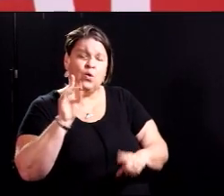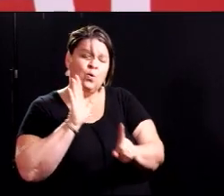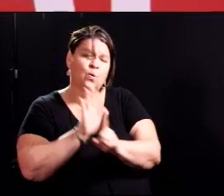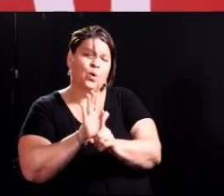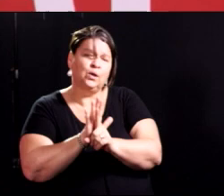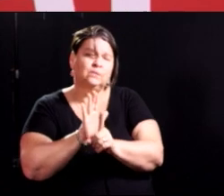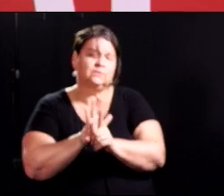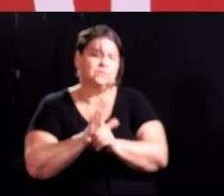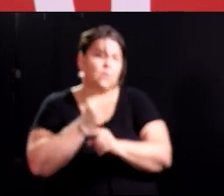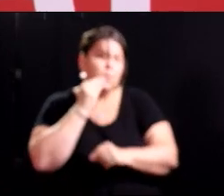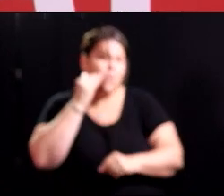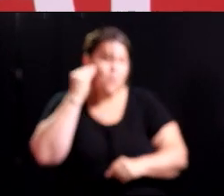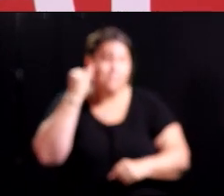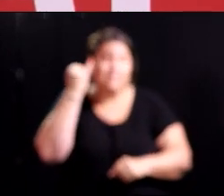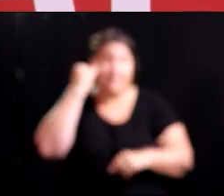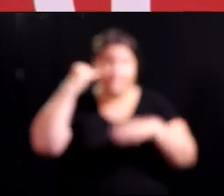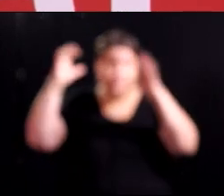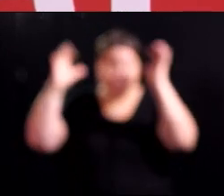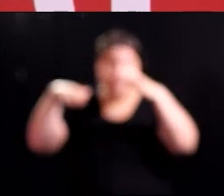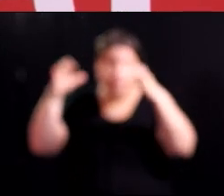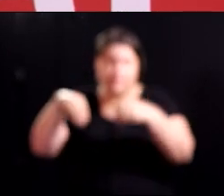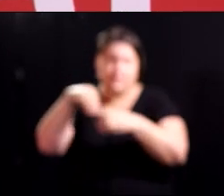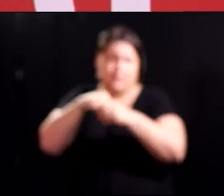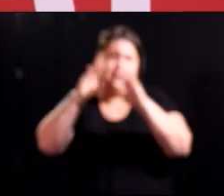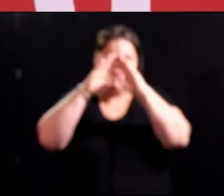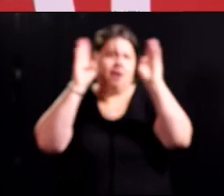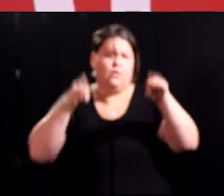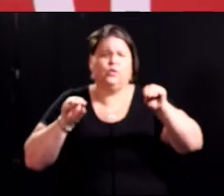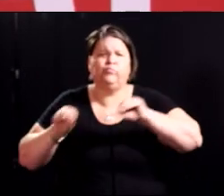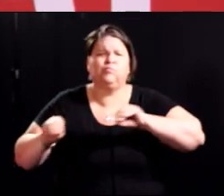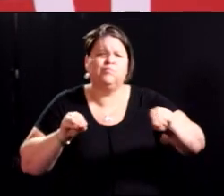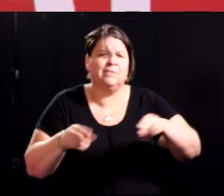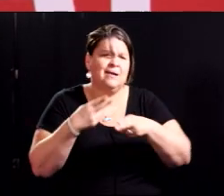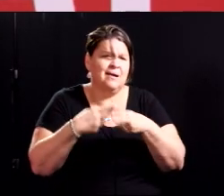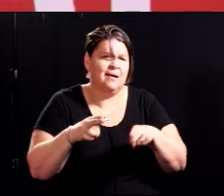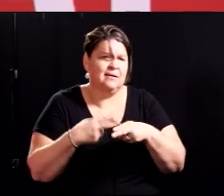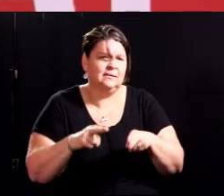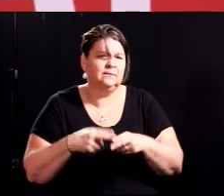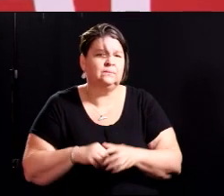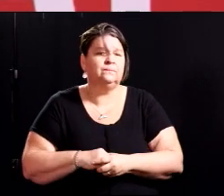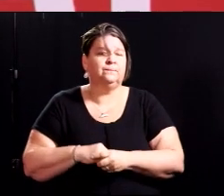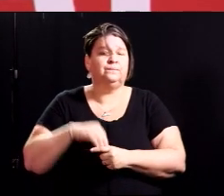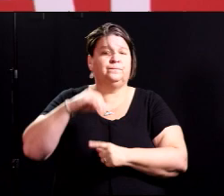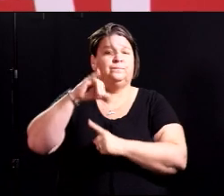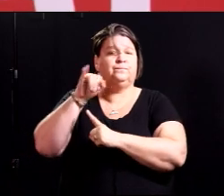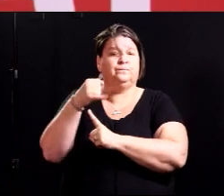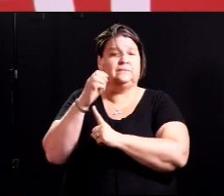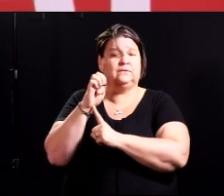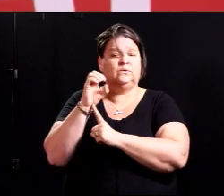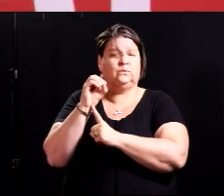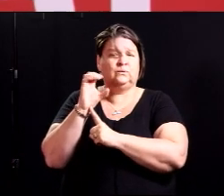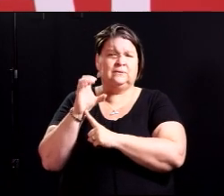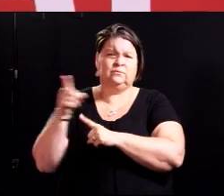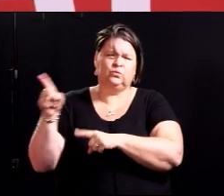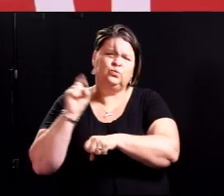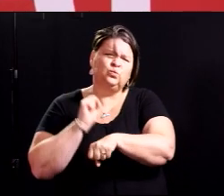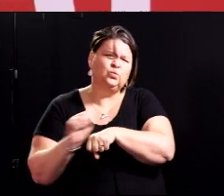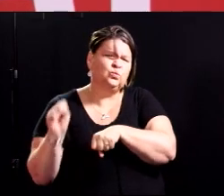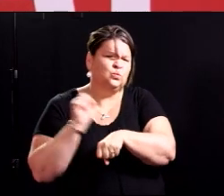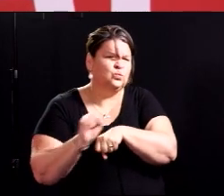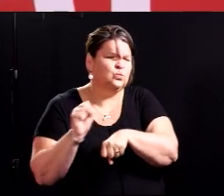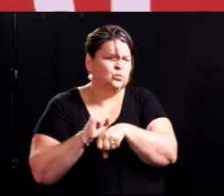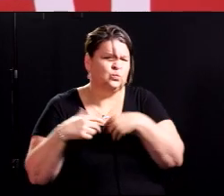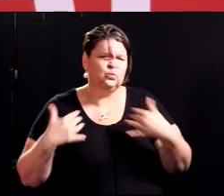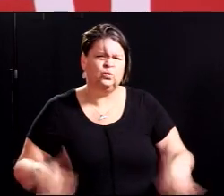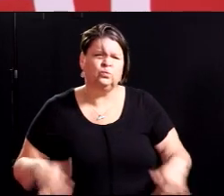through this. JEOC is working hard. I couldn't be more proud of city staff and where they are right now. Thank